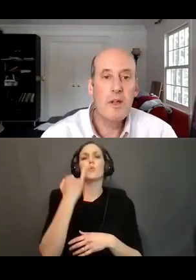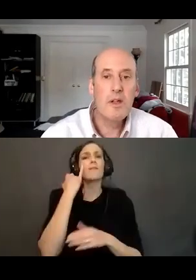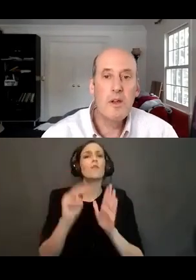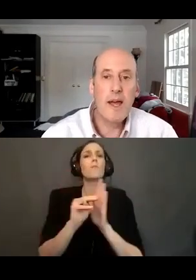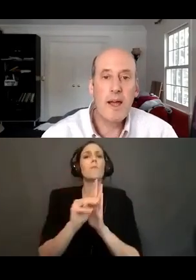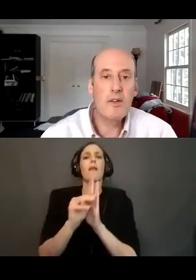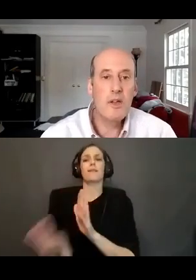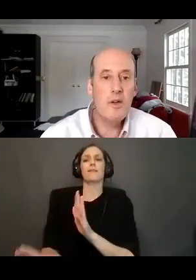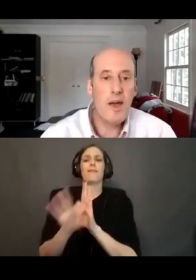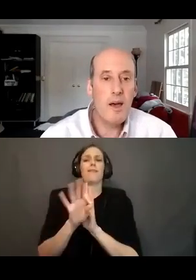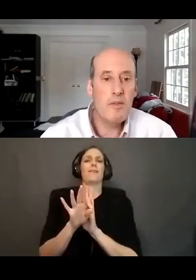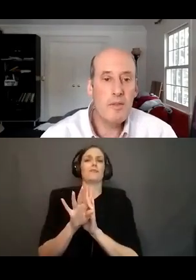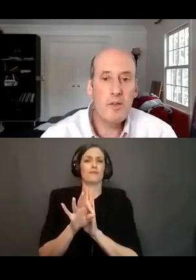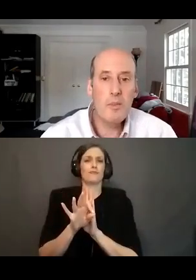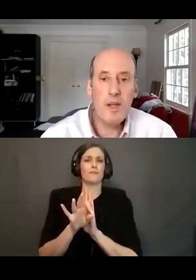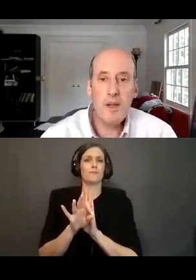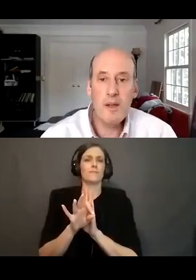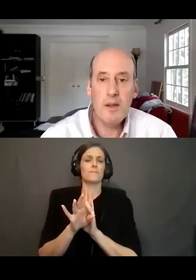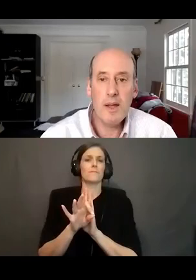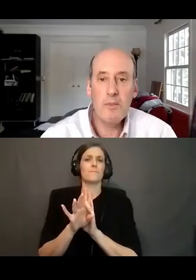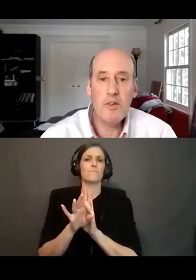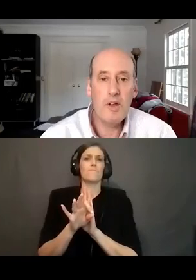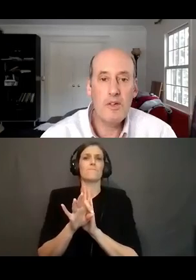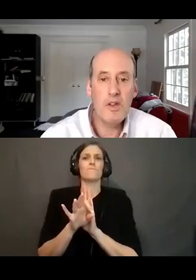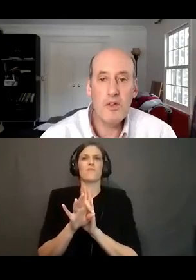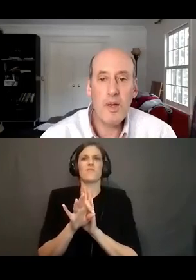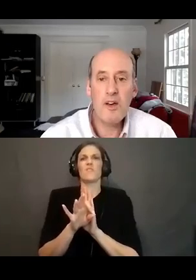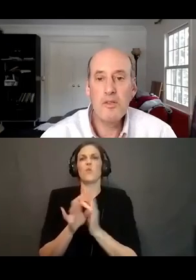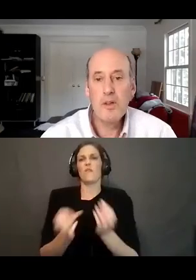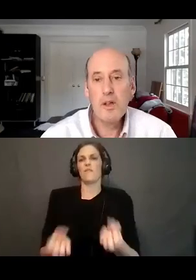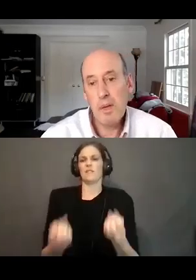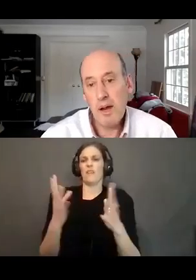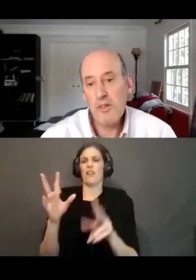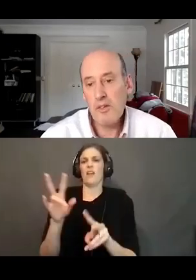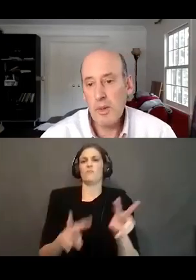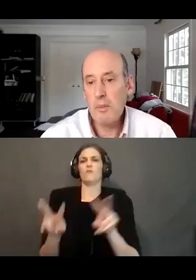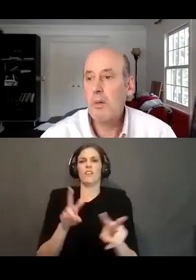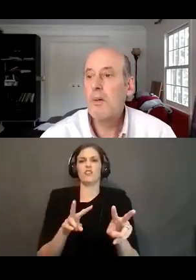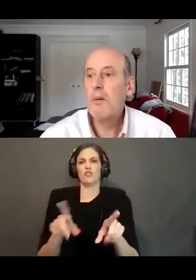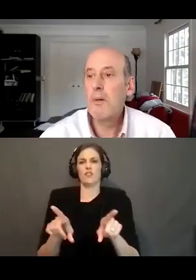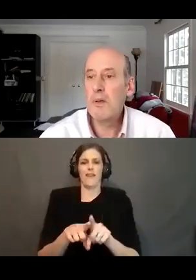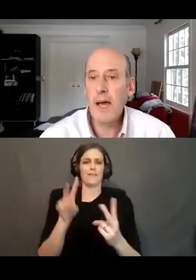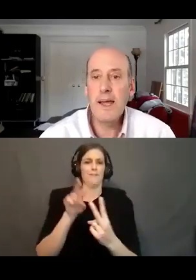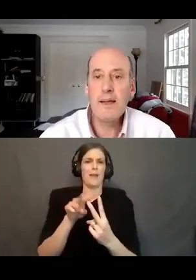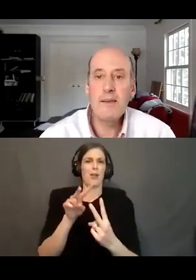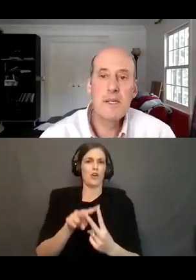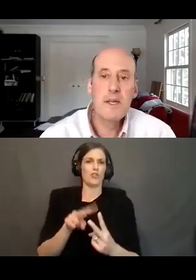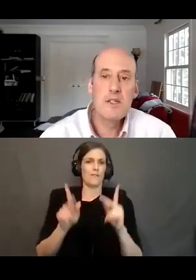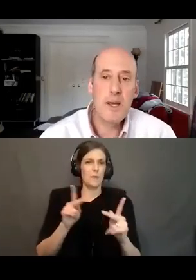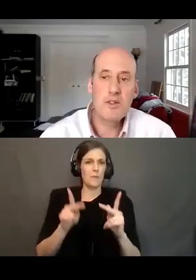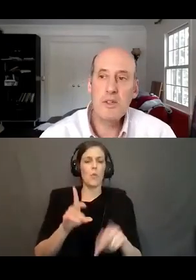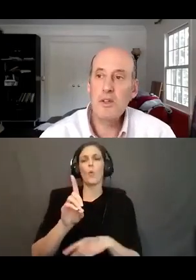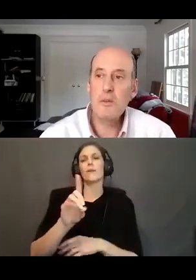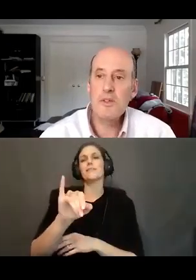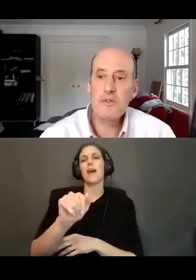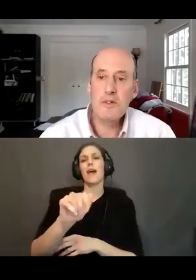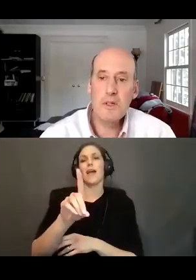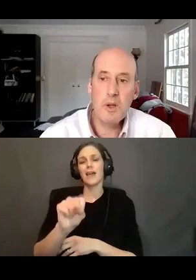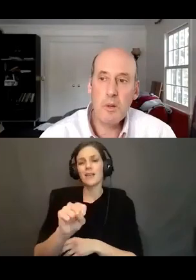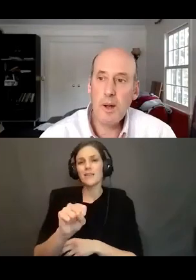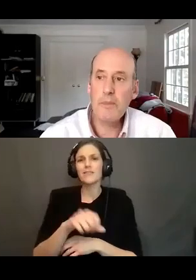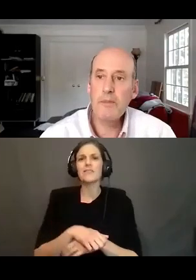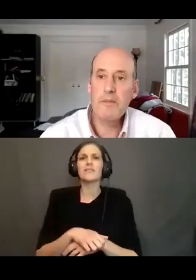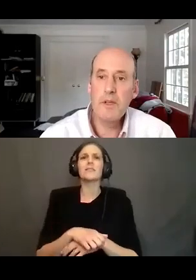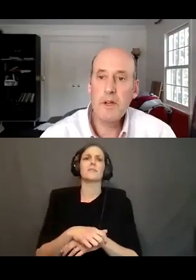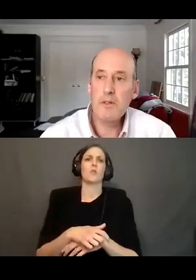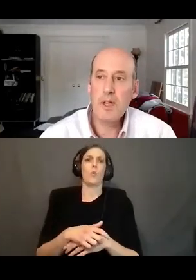selection, you have as many observations as you have pairs of people or dyads. So actually the degrees of freedom